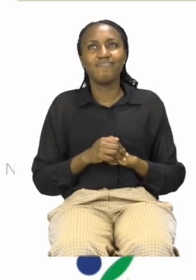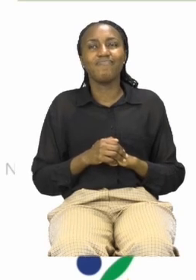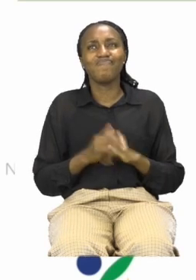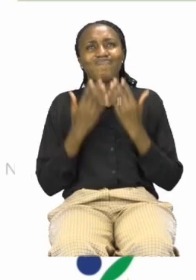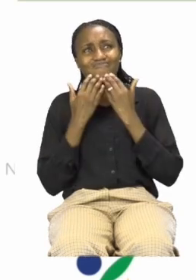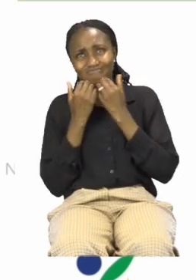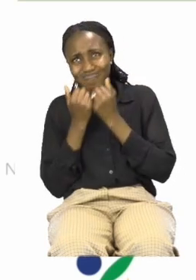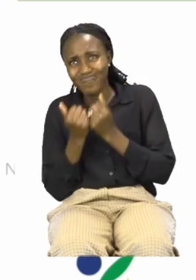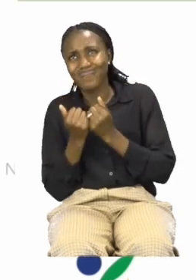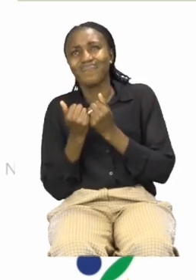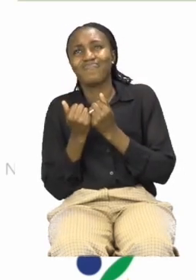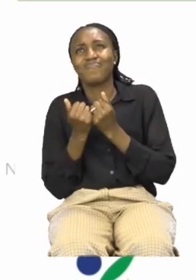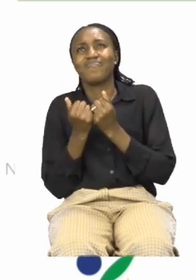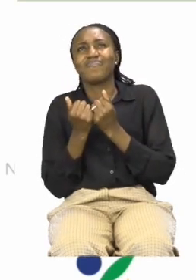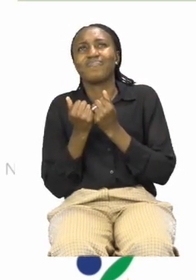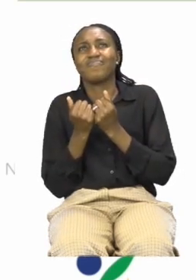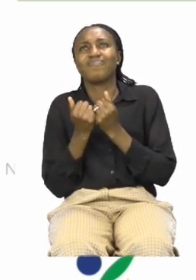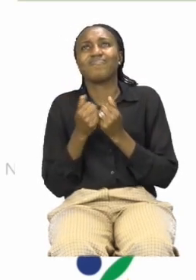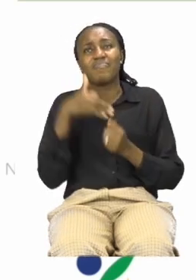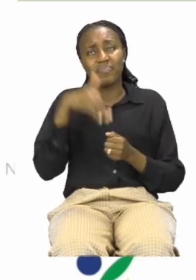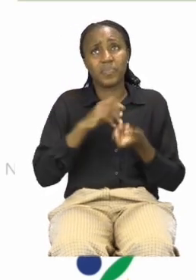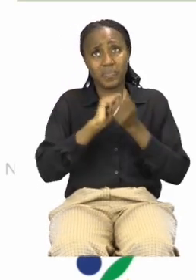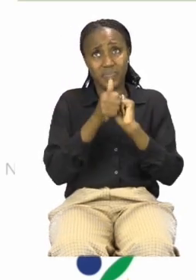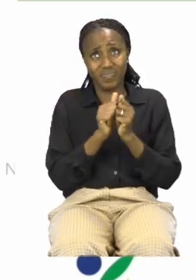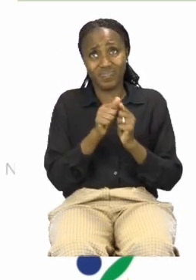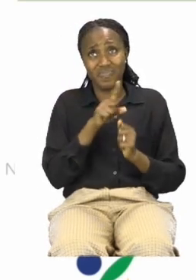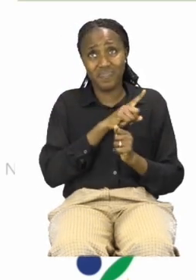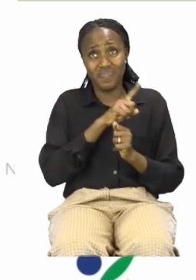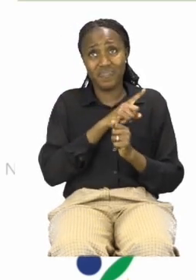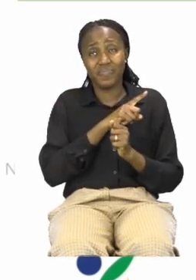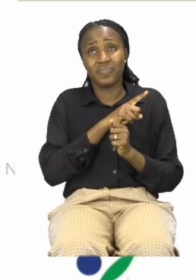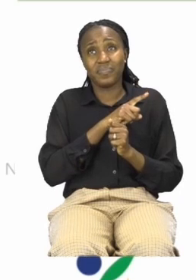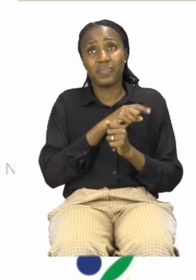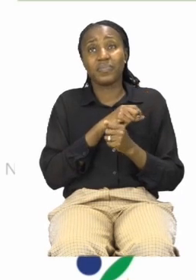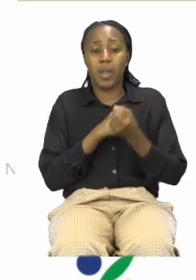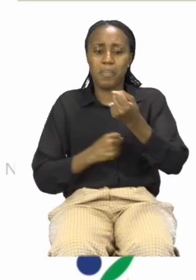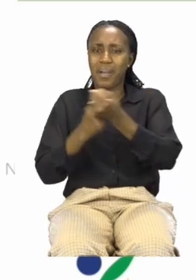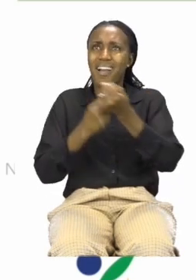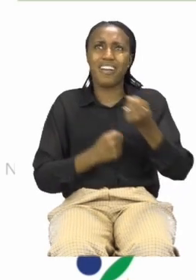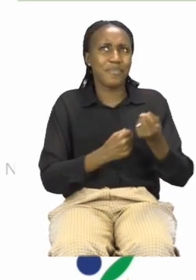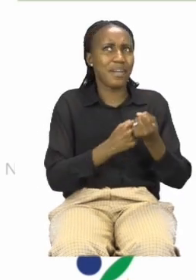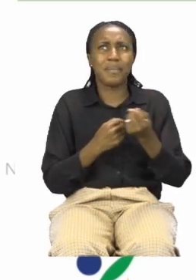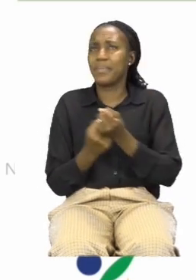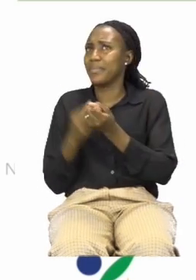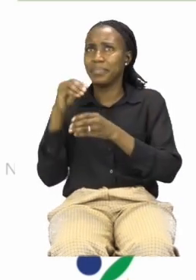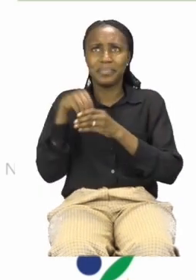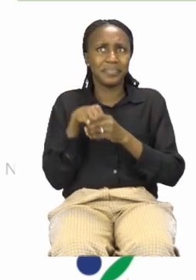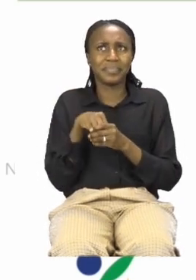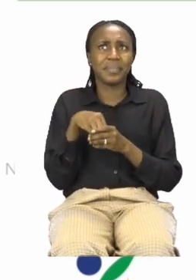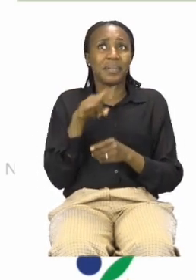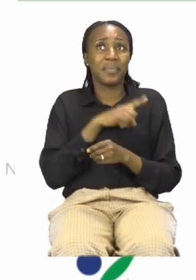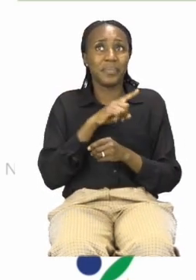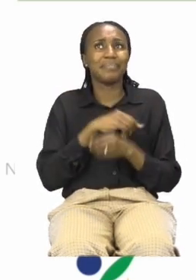gratitude in Namibian sports community when sponsorships are involved, because there's so many